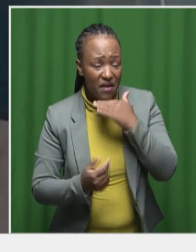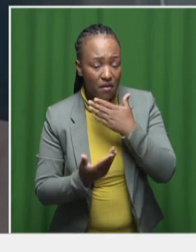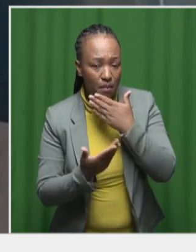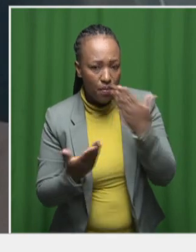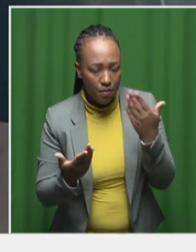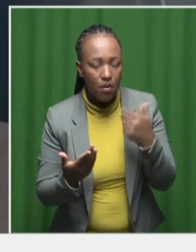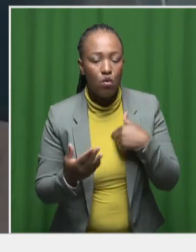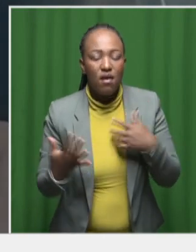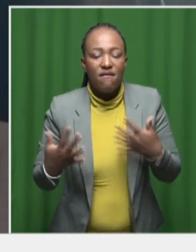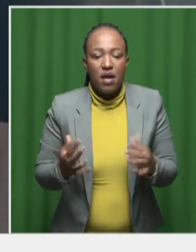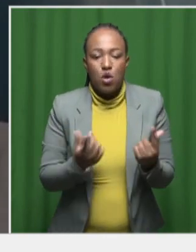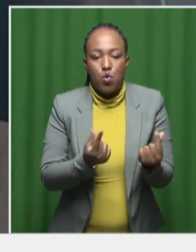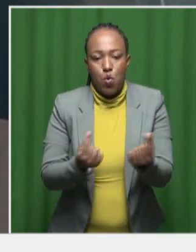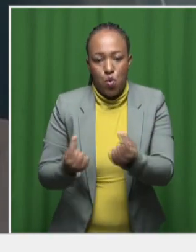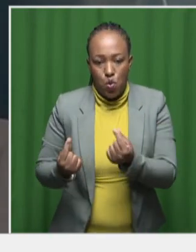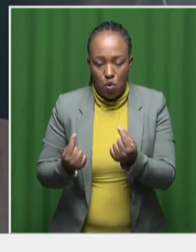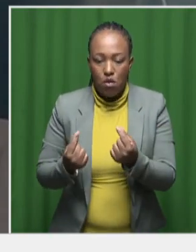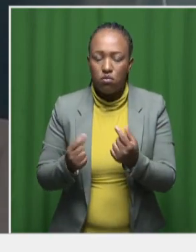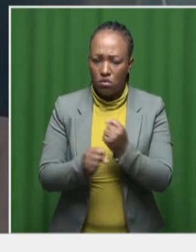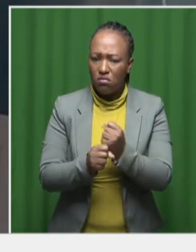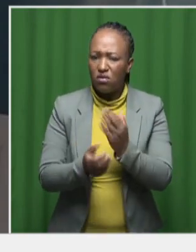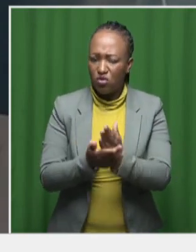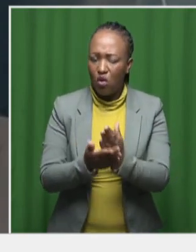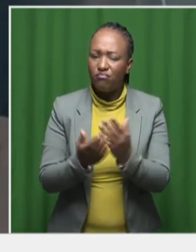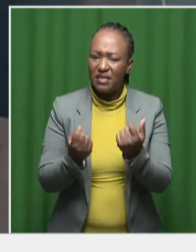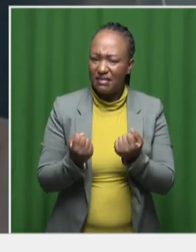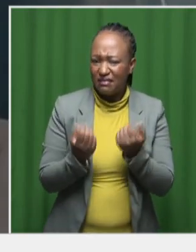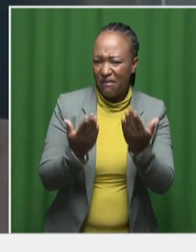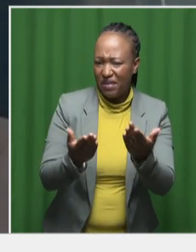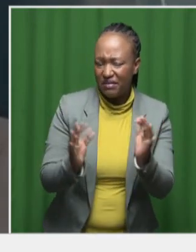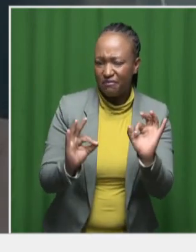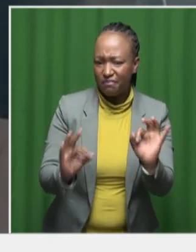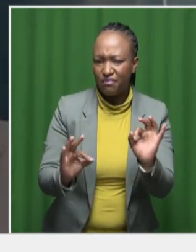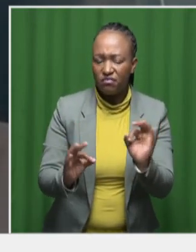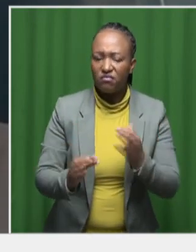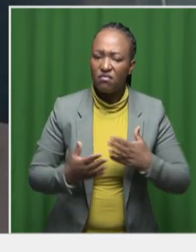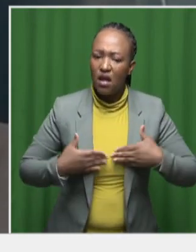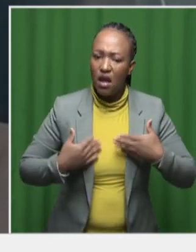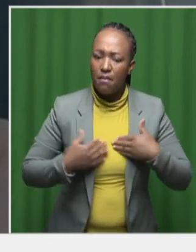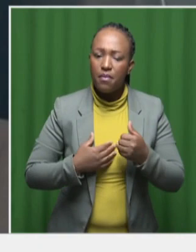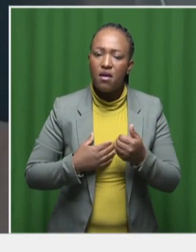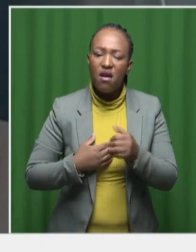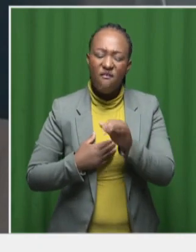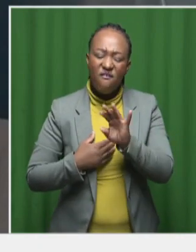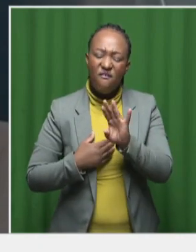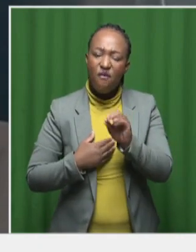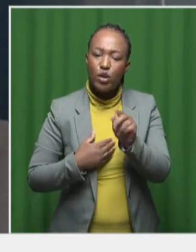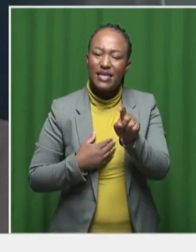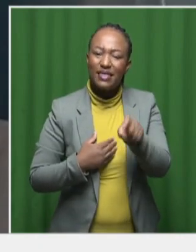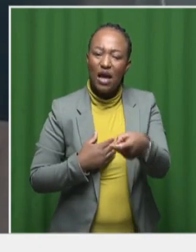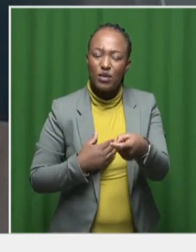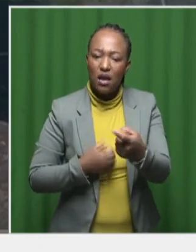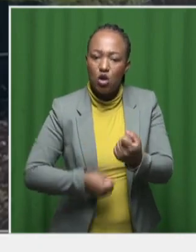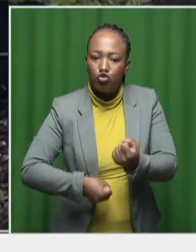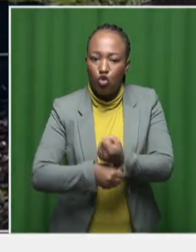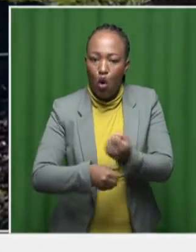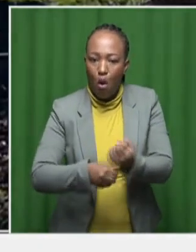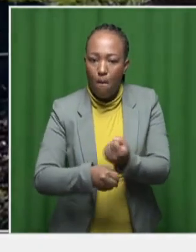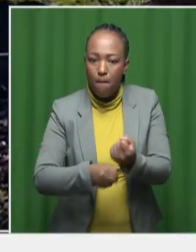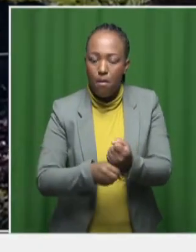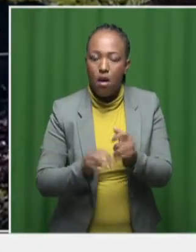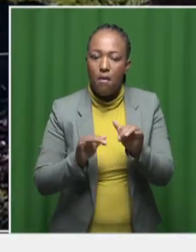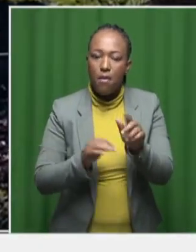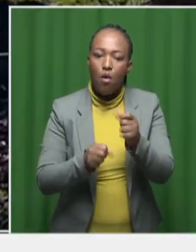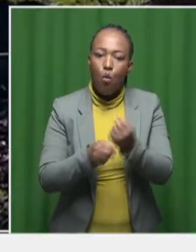to ensure that we restore services. And we are happy that we have protected more than 40,000 jobs for people who are working at the South